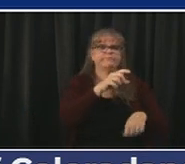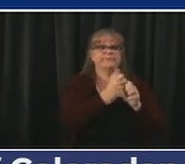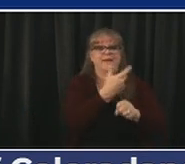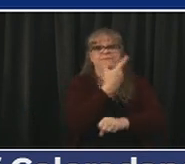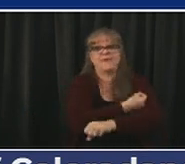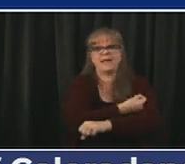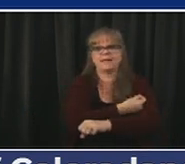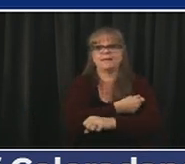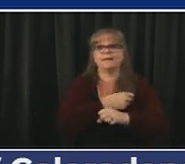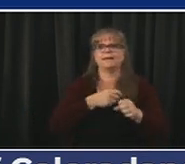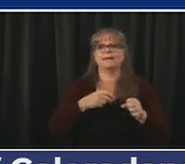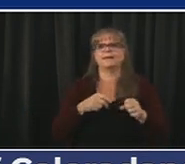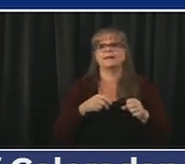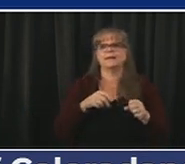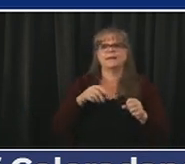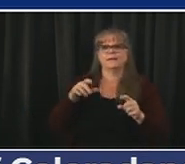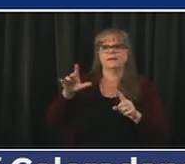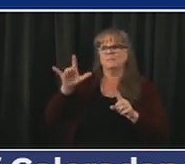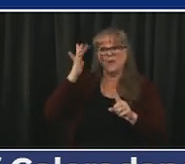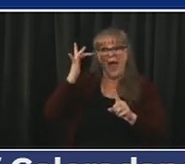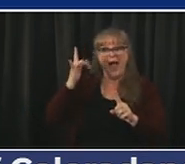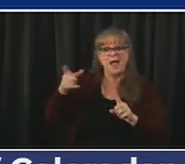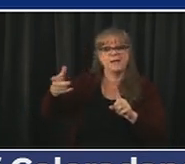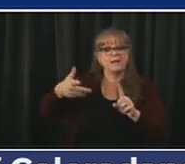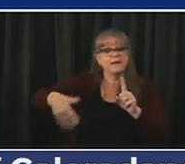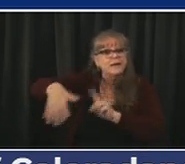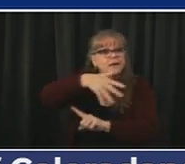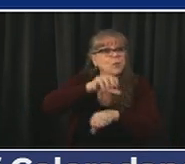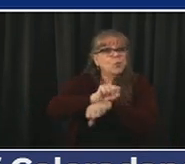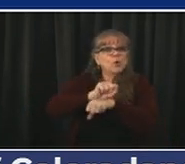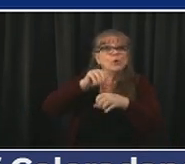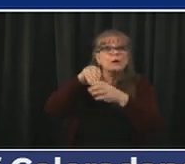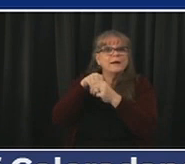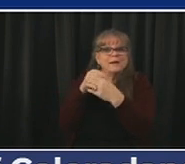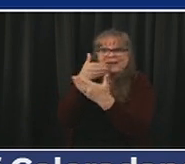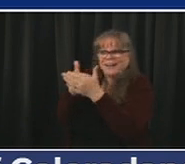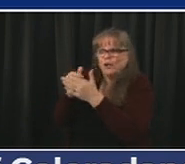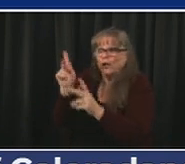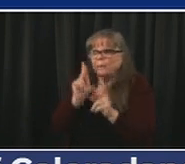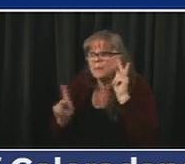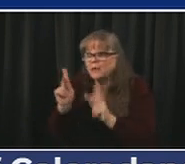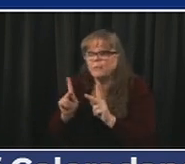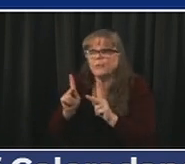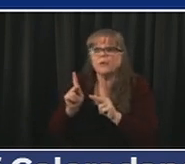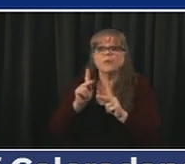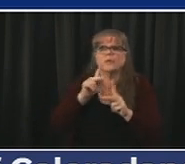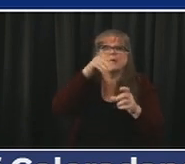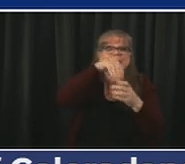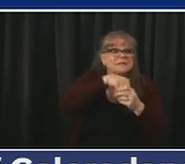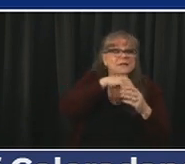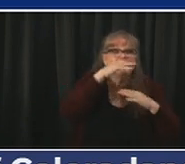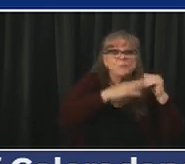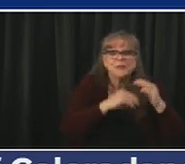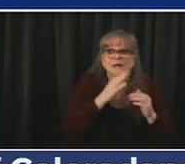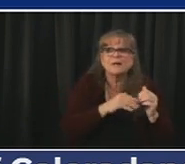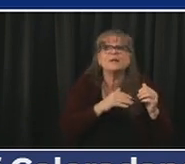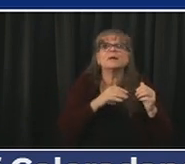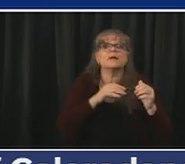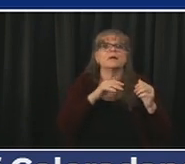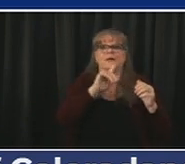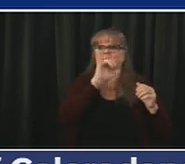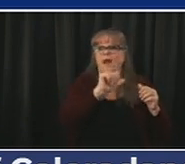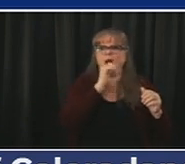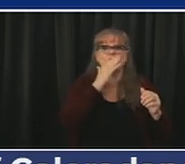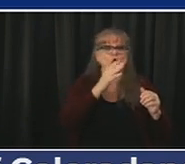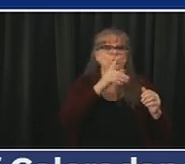an environment where they have to work closely with others, possibly indoors with poor ventilation, and so we want to ensure that they have access to